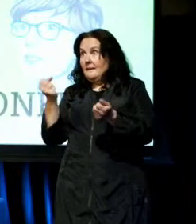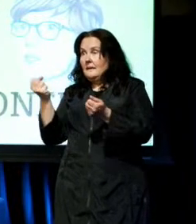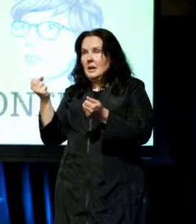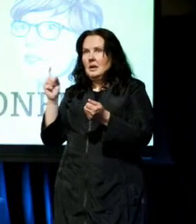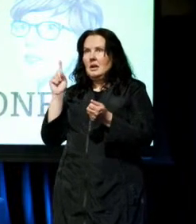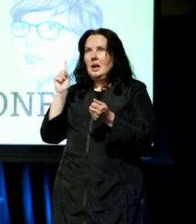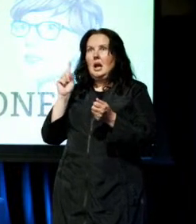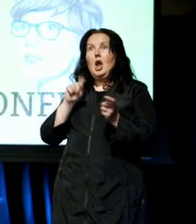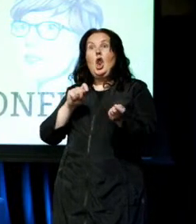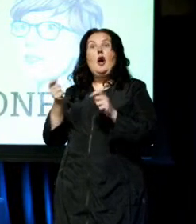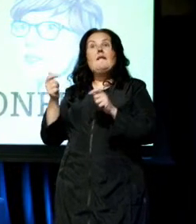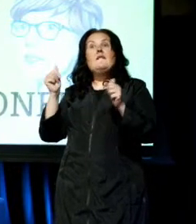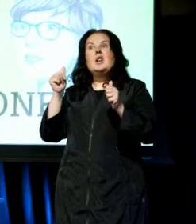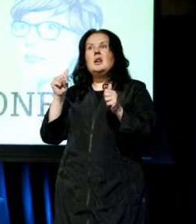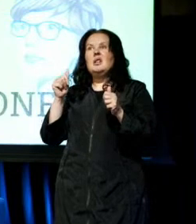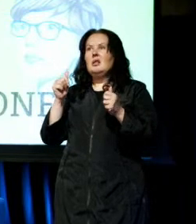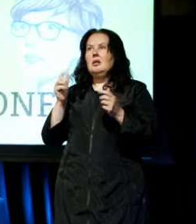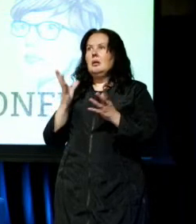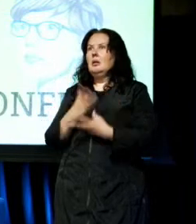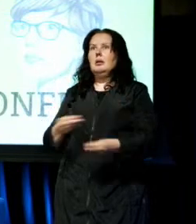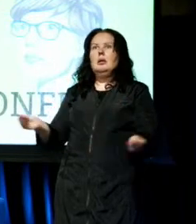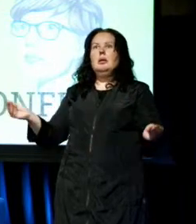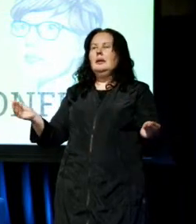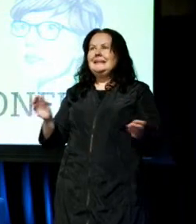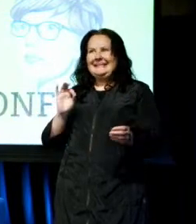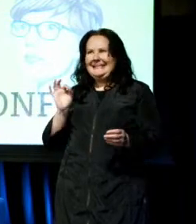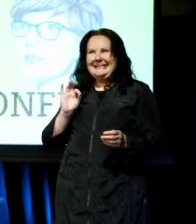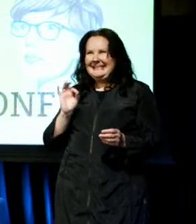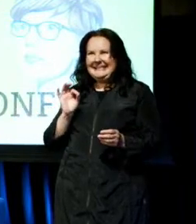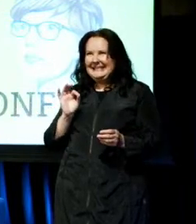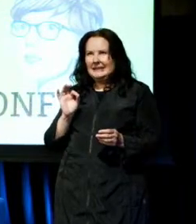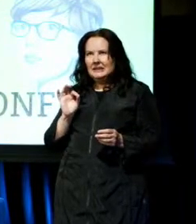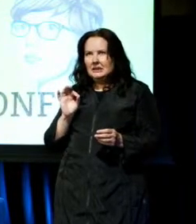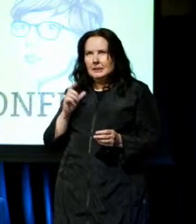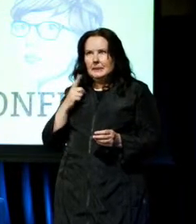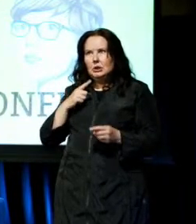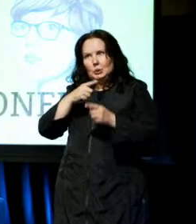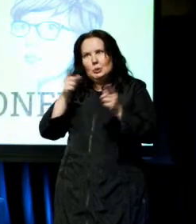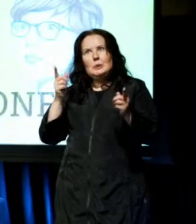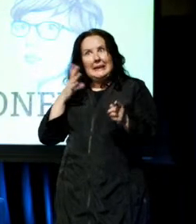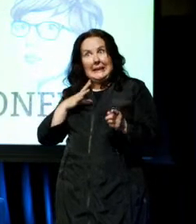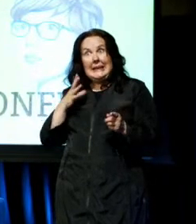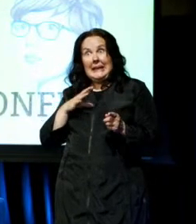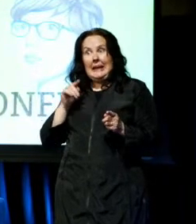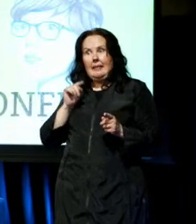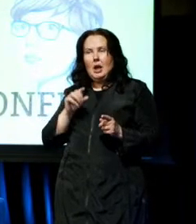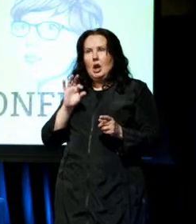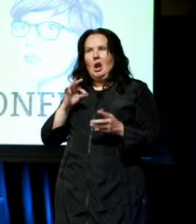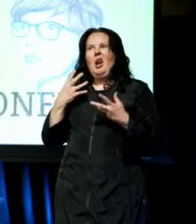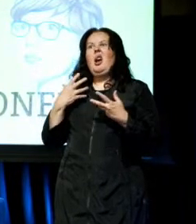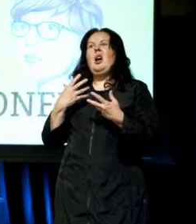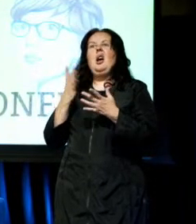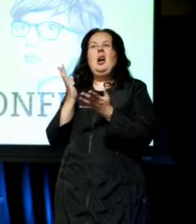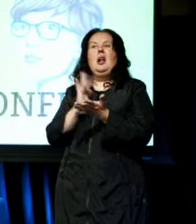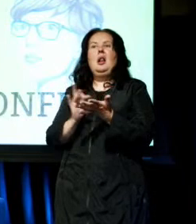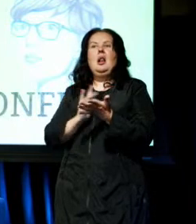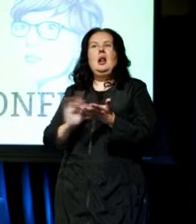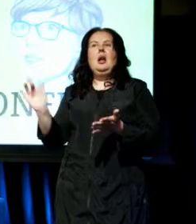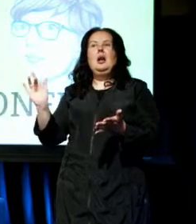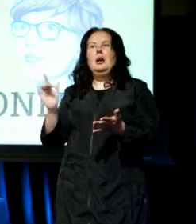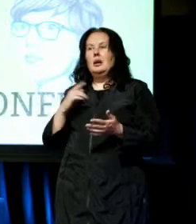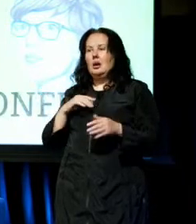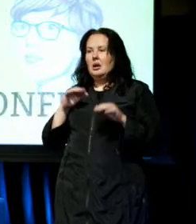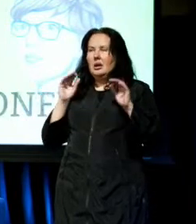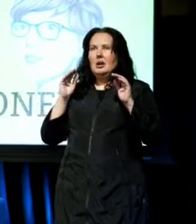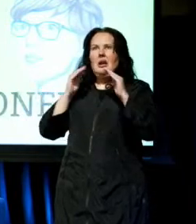to having it all of a sudden because you guys needed it. So it's like, don't you dare take it back again. I mean, fucking housebound for